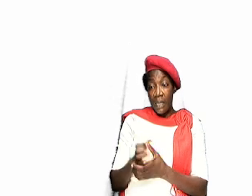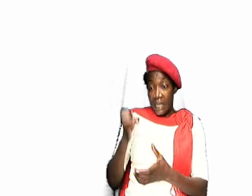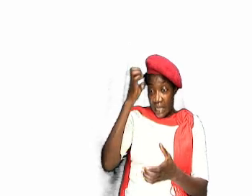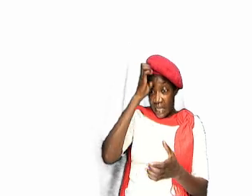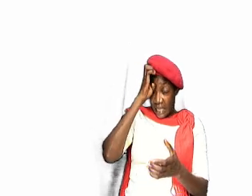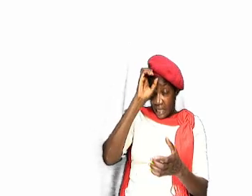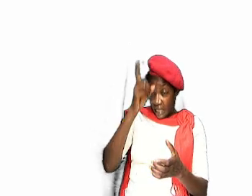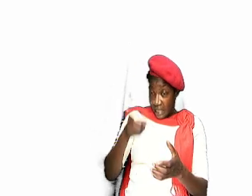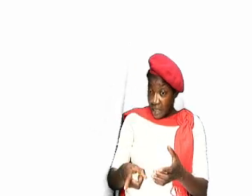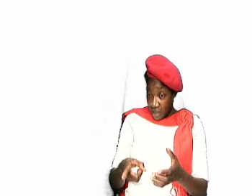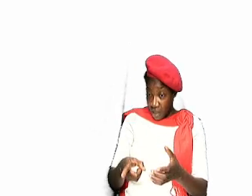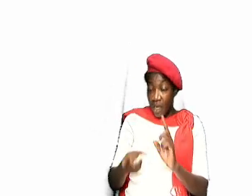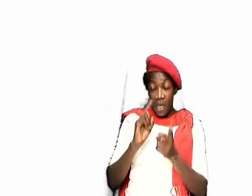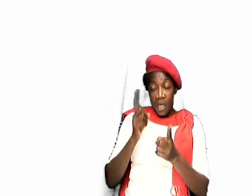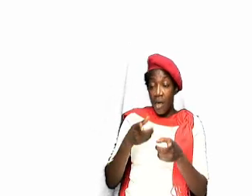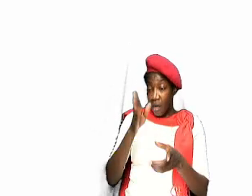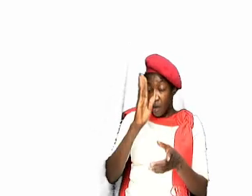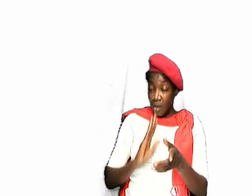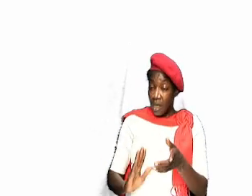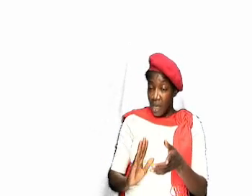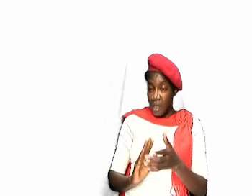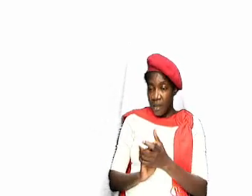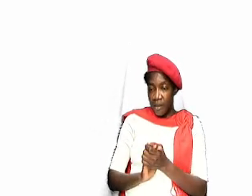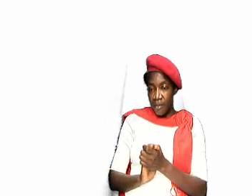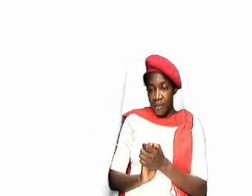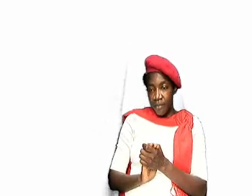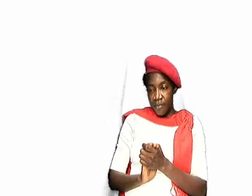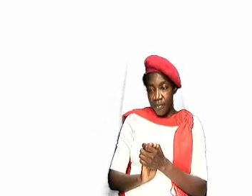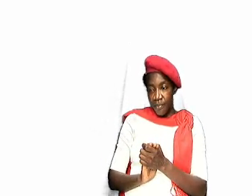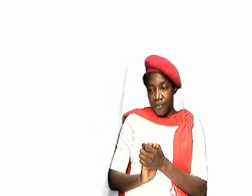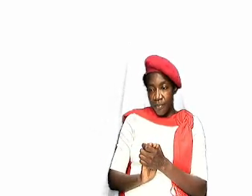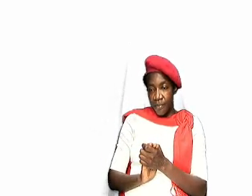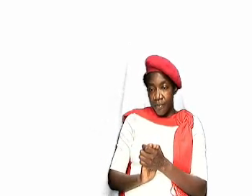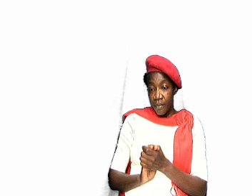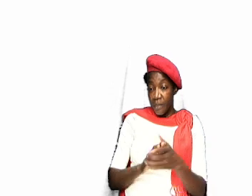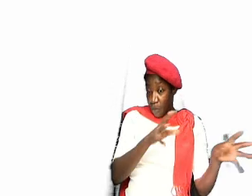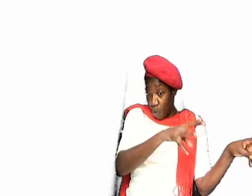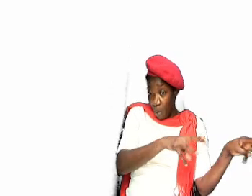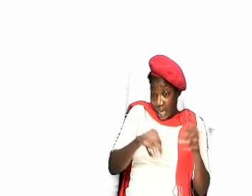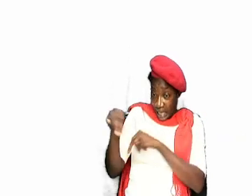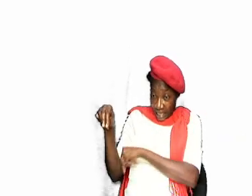education, talk to God. If it's about migrating,